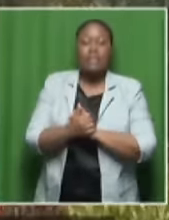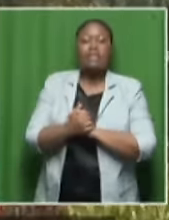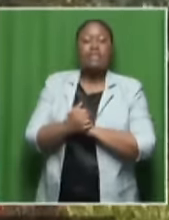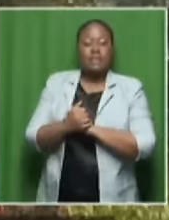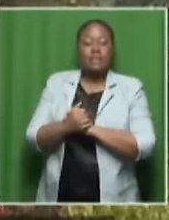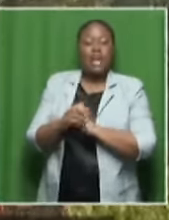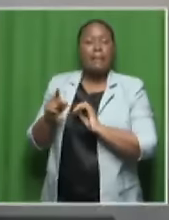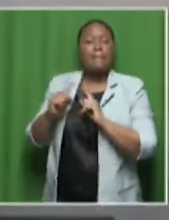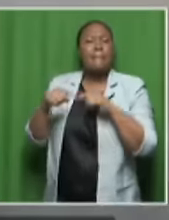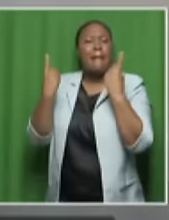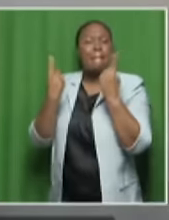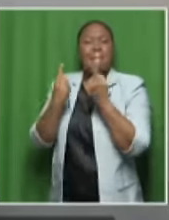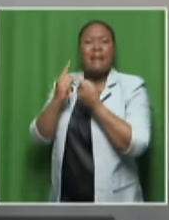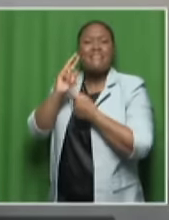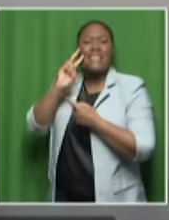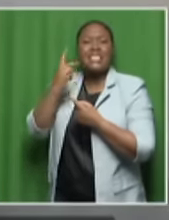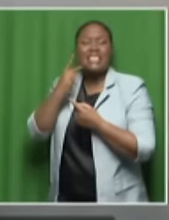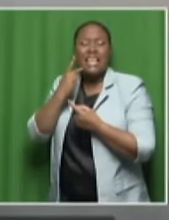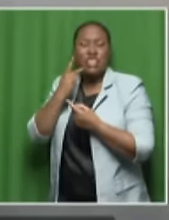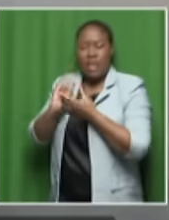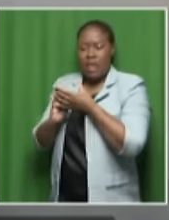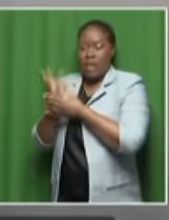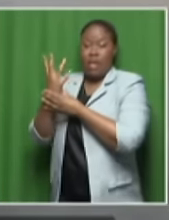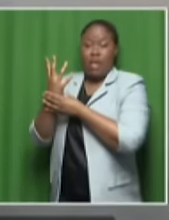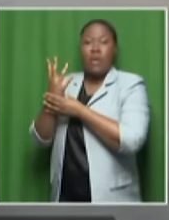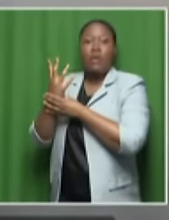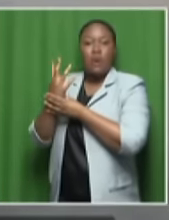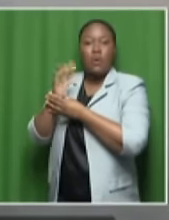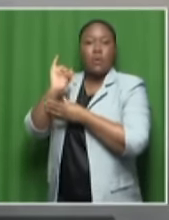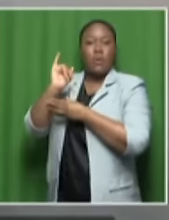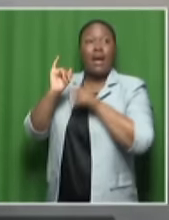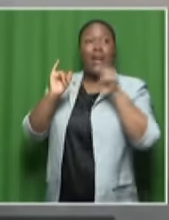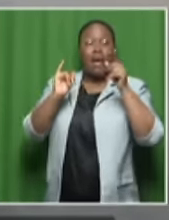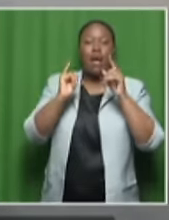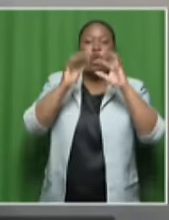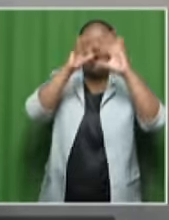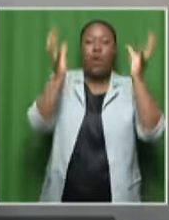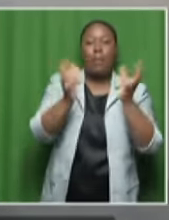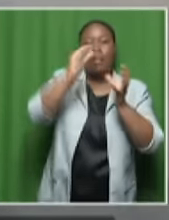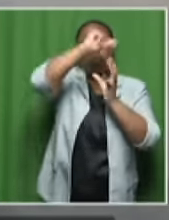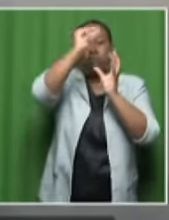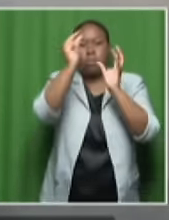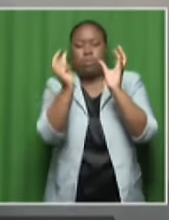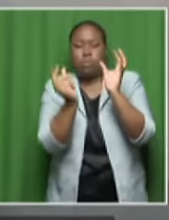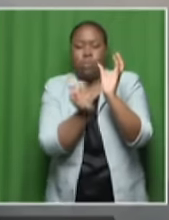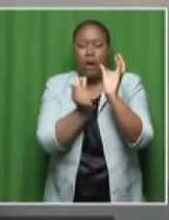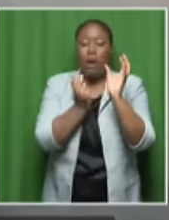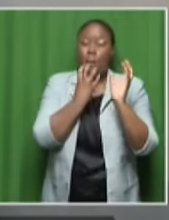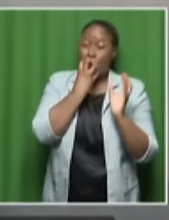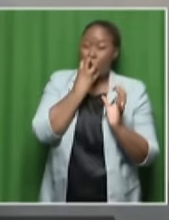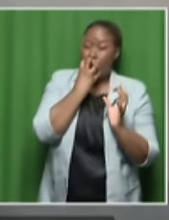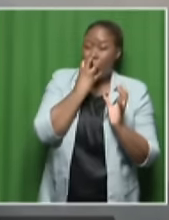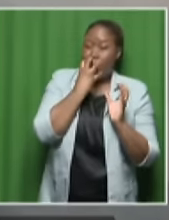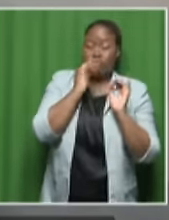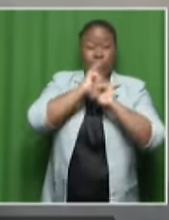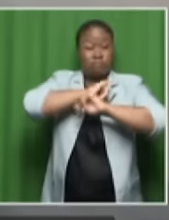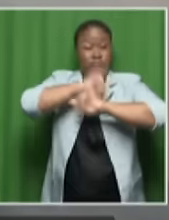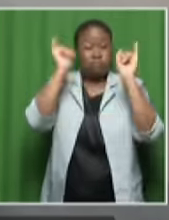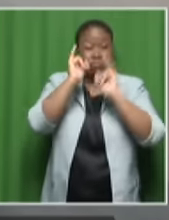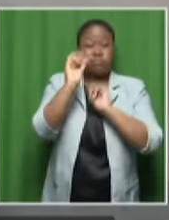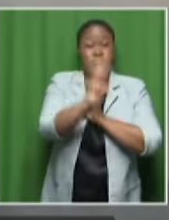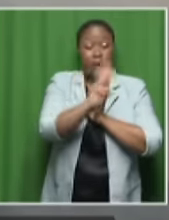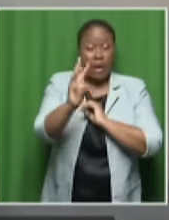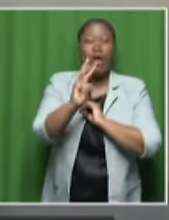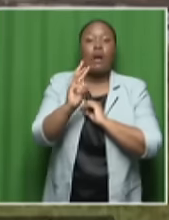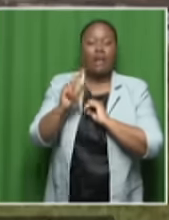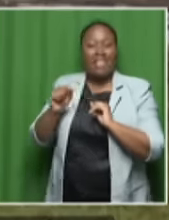to the concerns as the impact of global warming has seen fires burning hotter and faster than ever before.